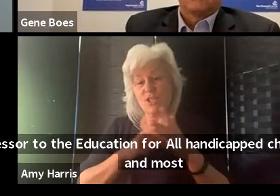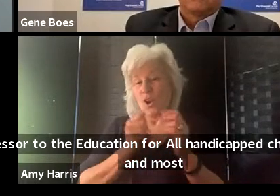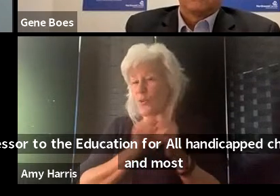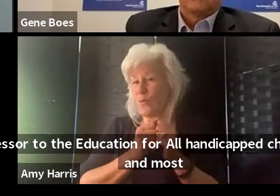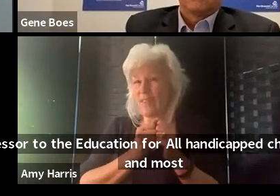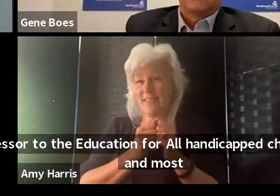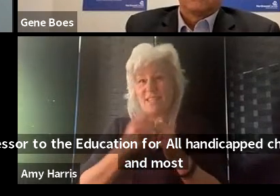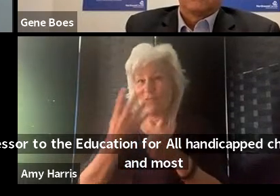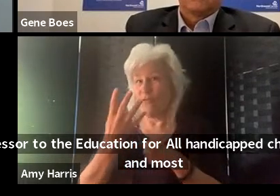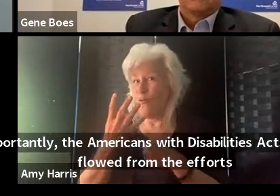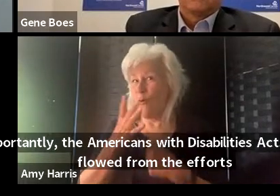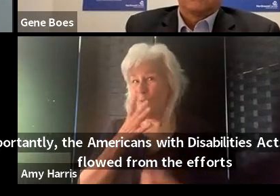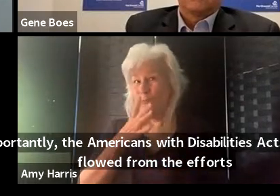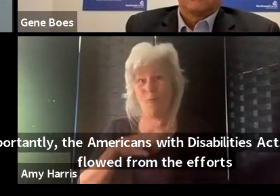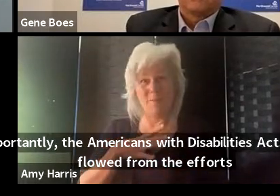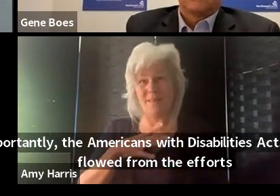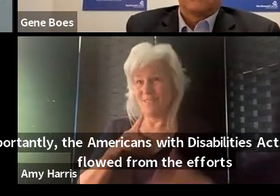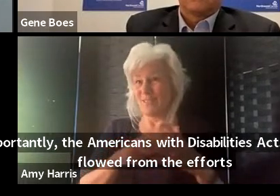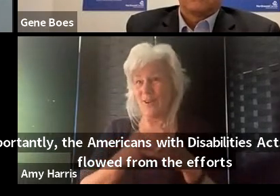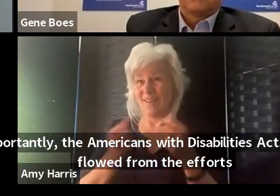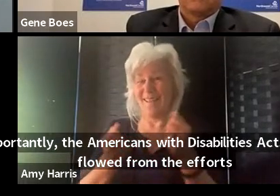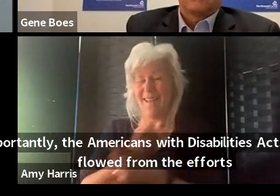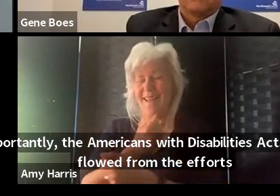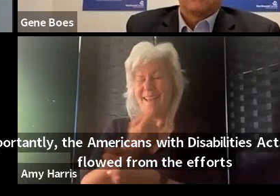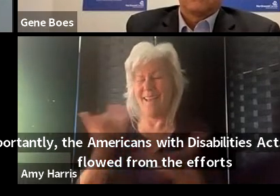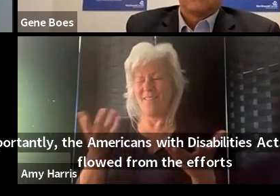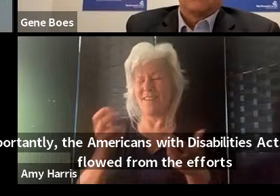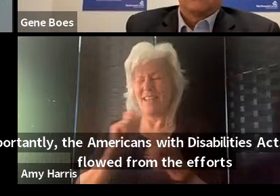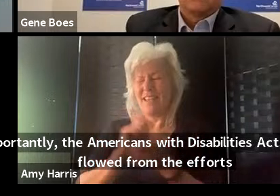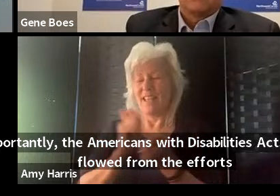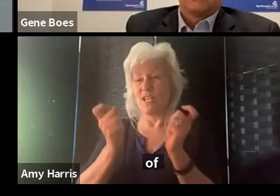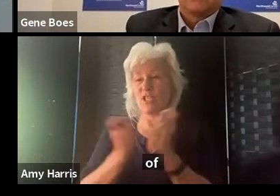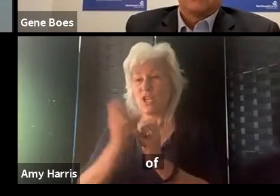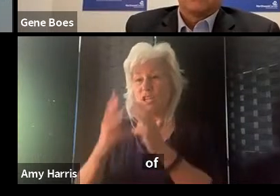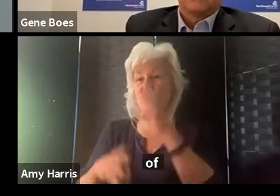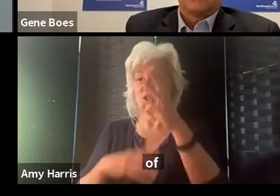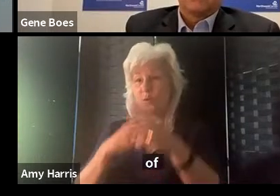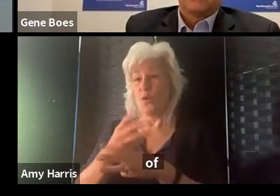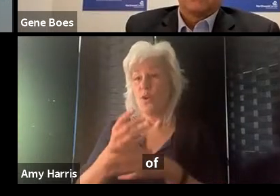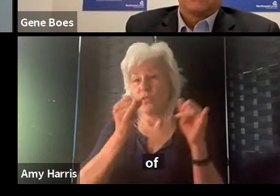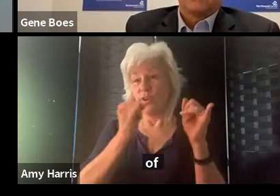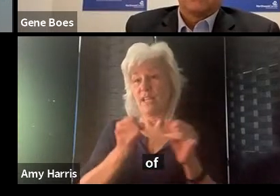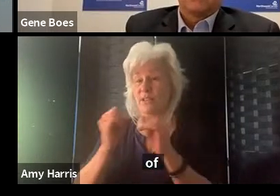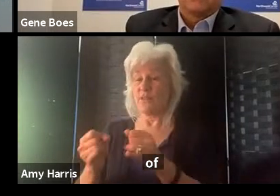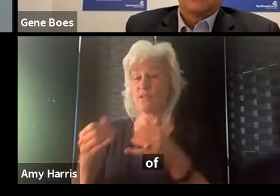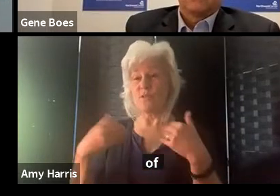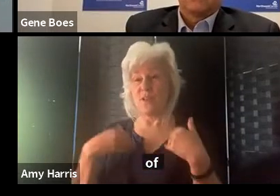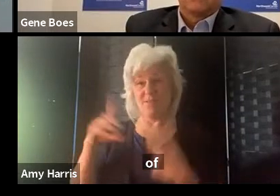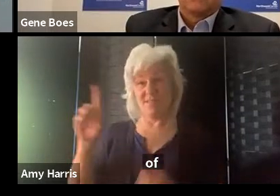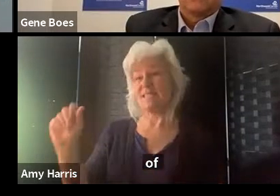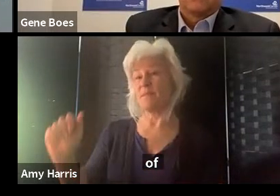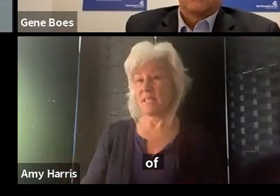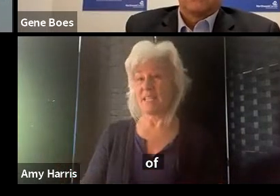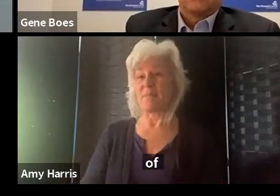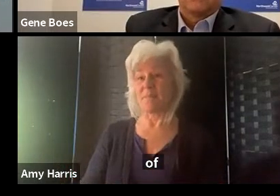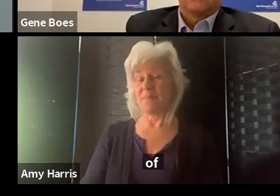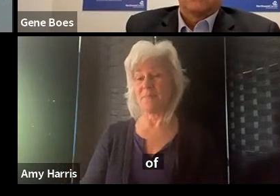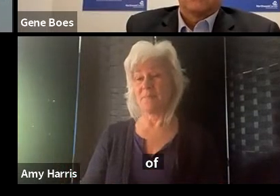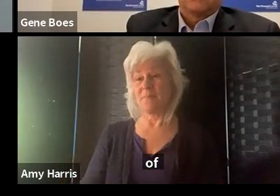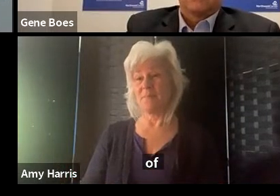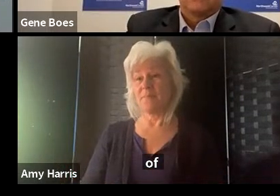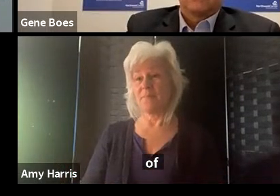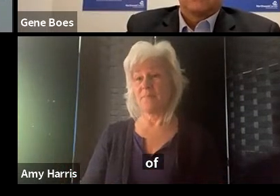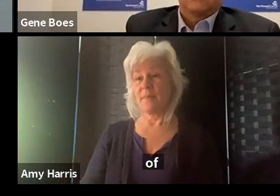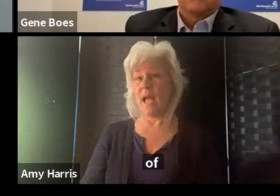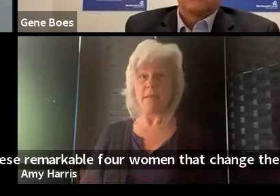remarkable four women that changed the world for individuals who experience disability. And they changed it with